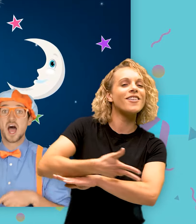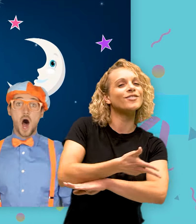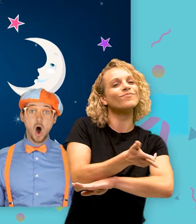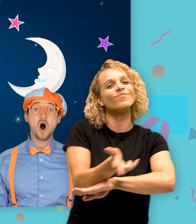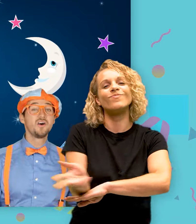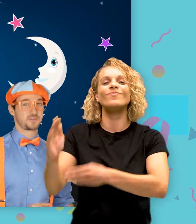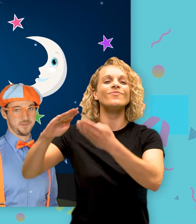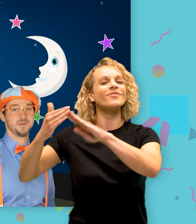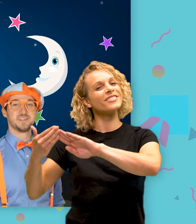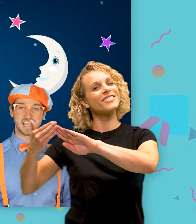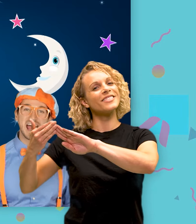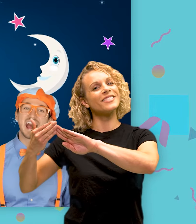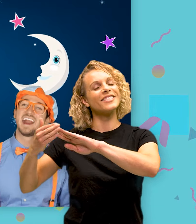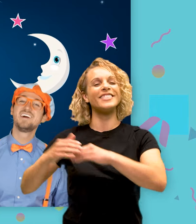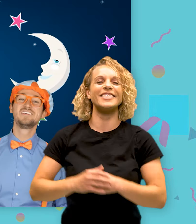round,